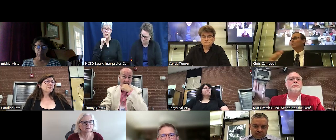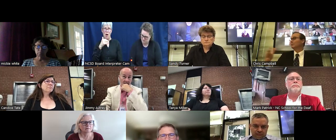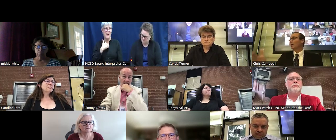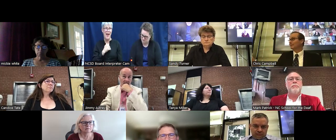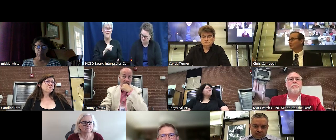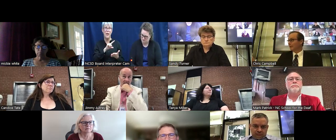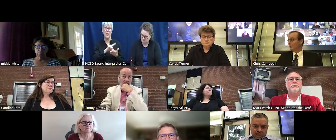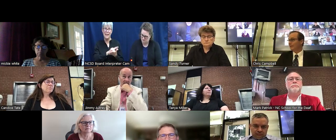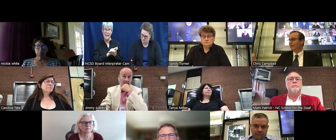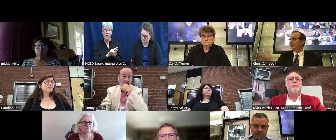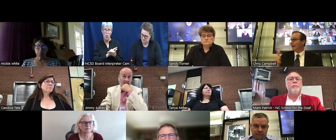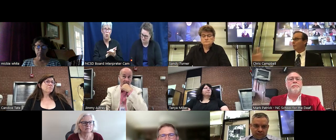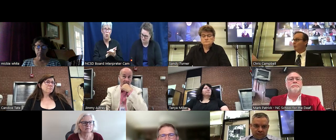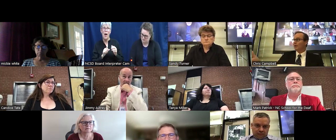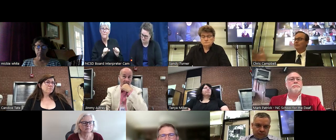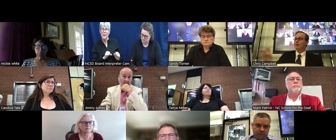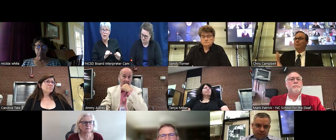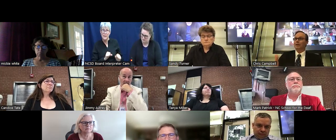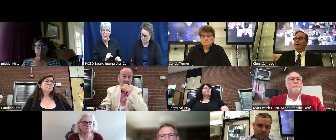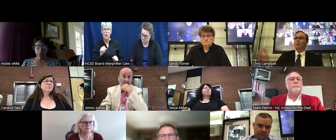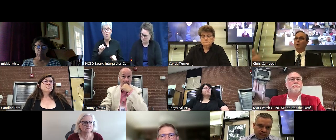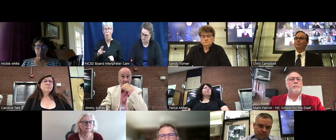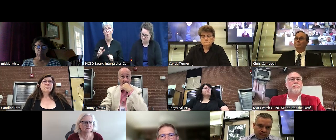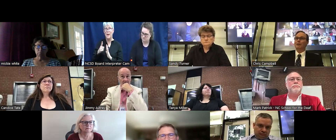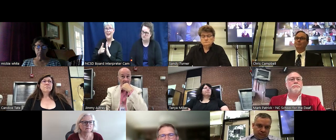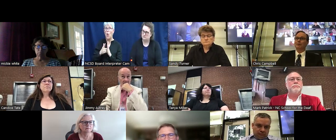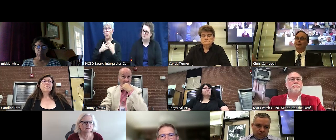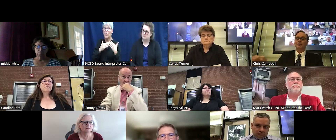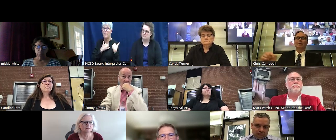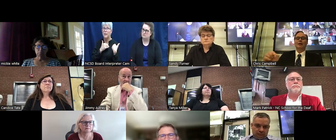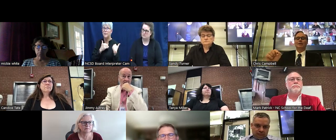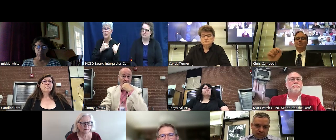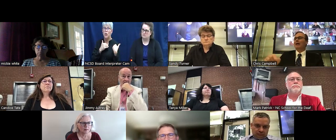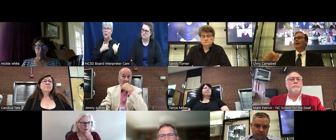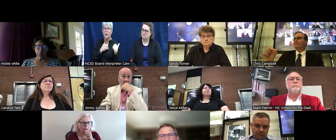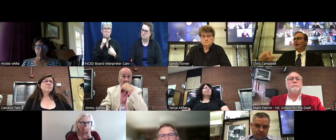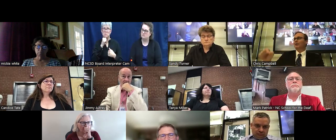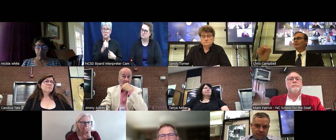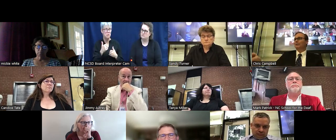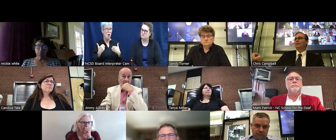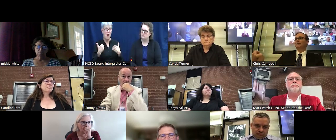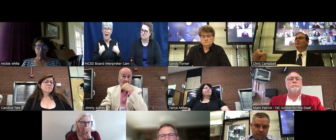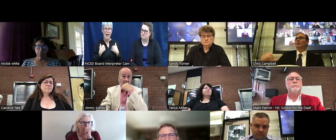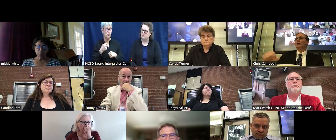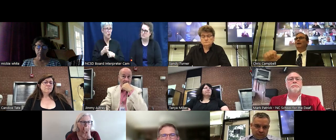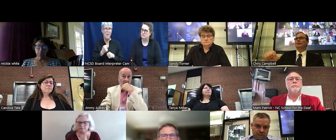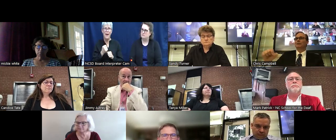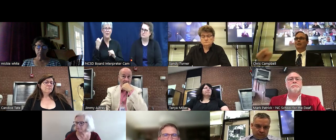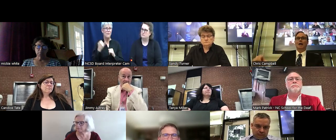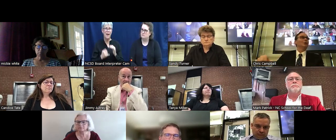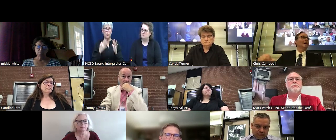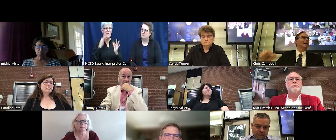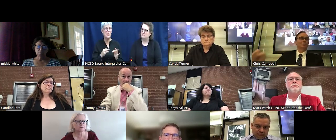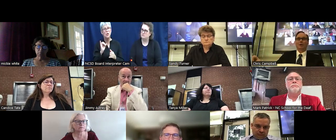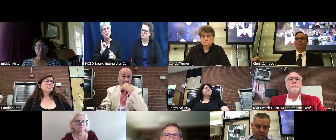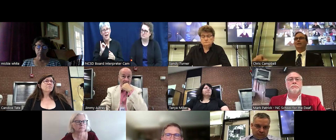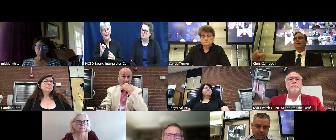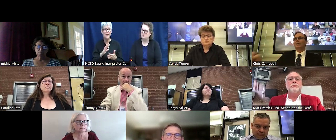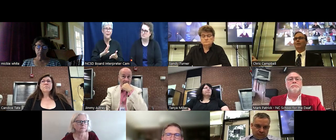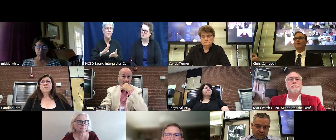legal responsibility, either one, ability or responsibility, to make final decisions on things such as contracts